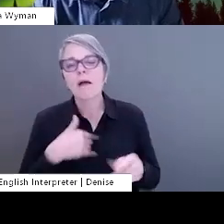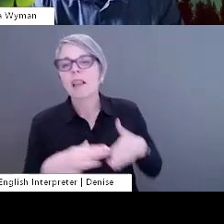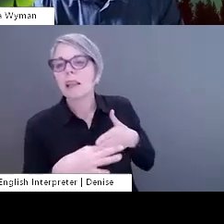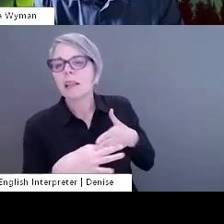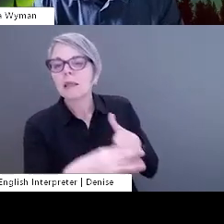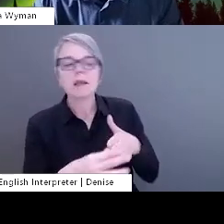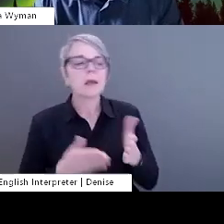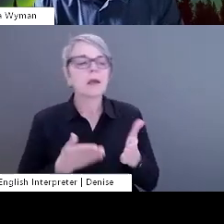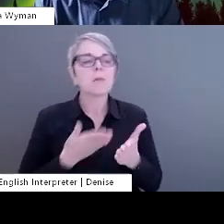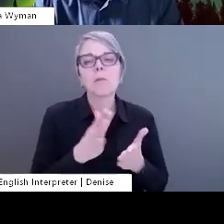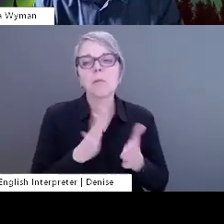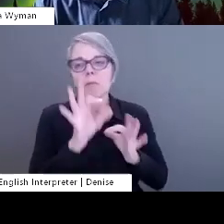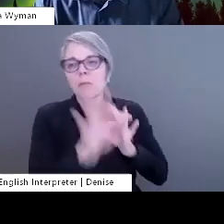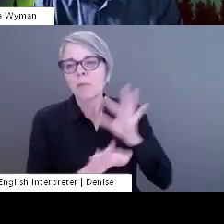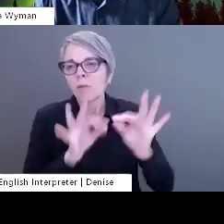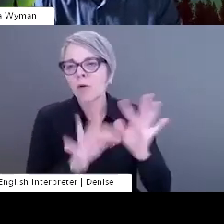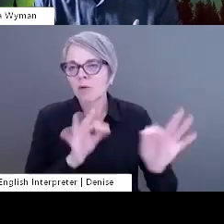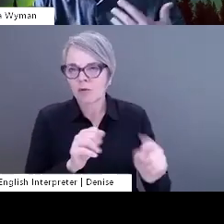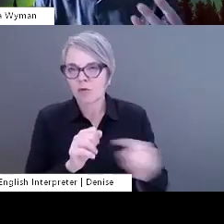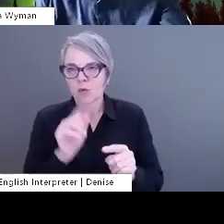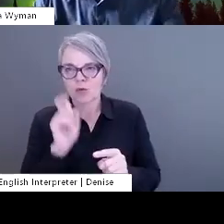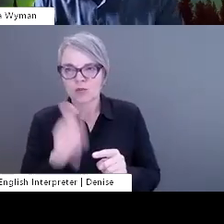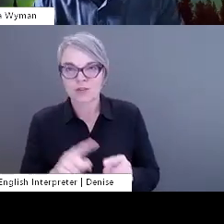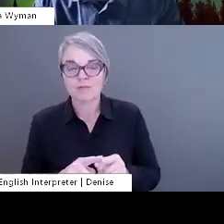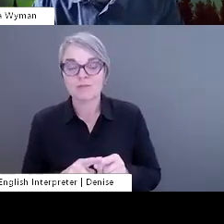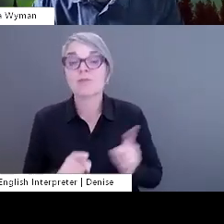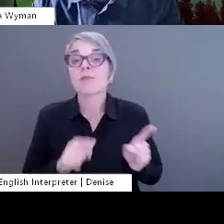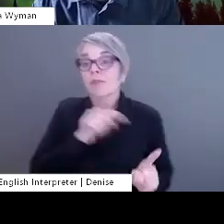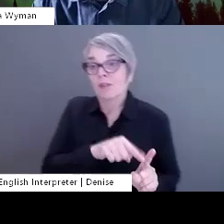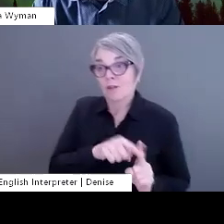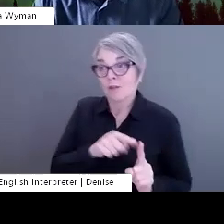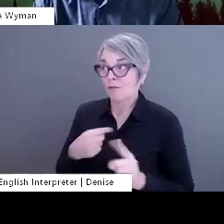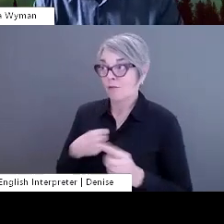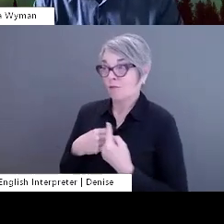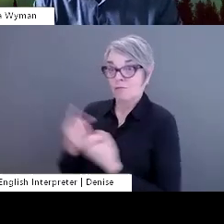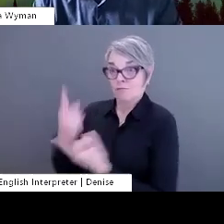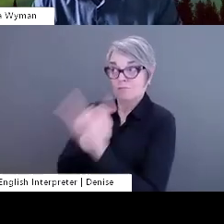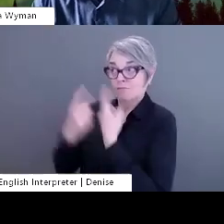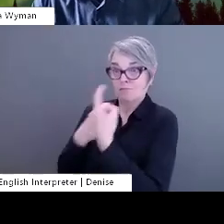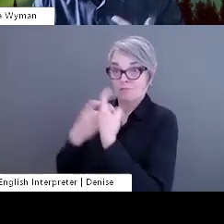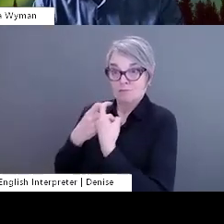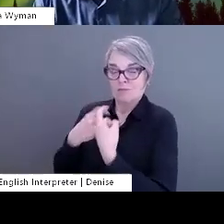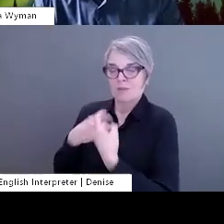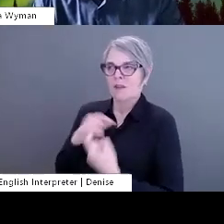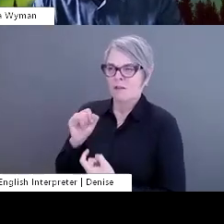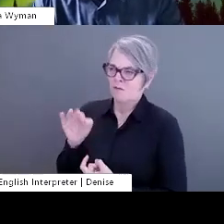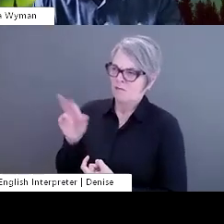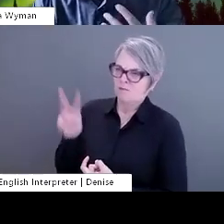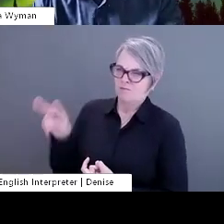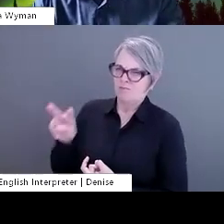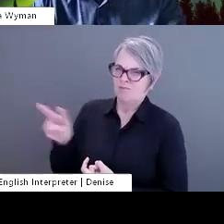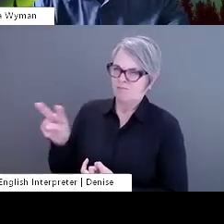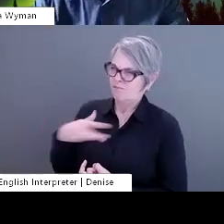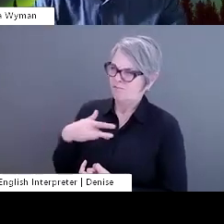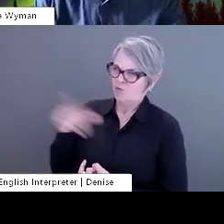questions. Whereas the interviewees, when they perceived the interviewers, having a negative perception of them